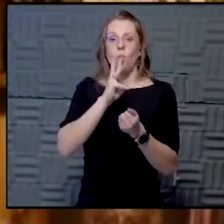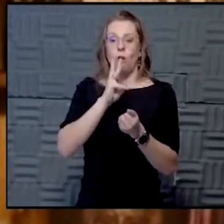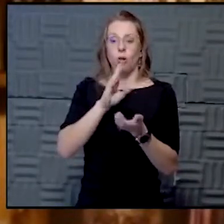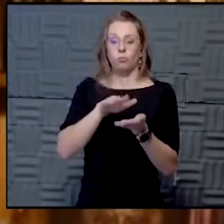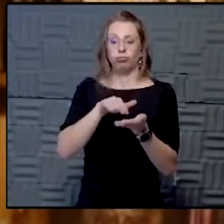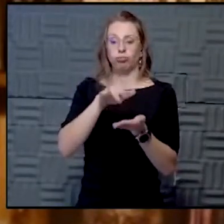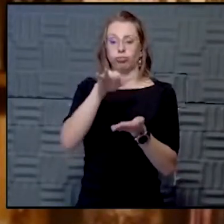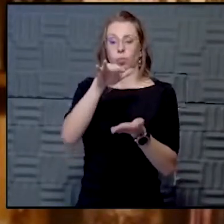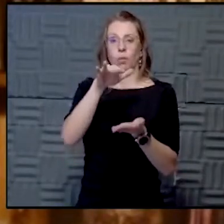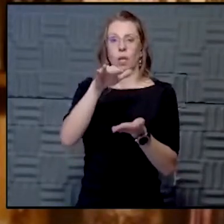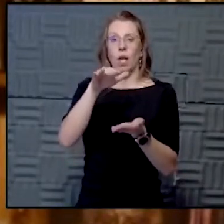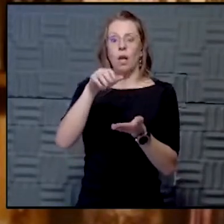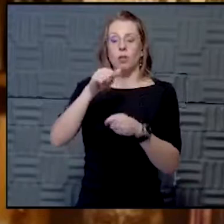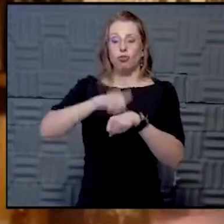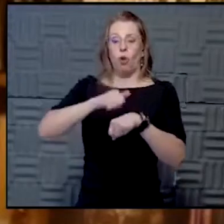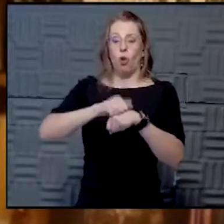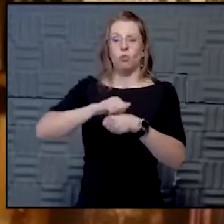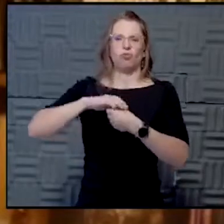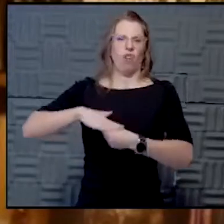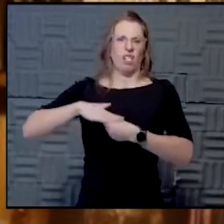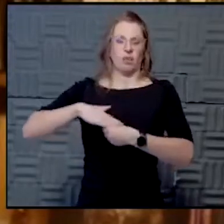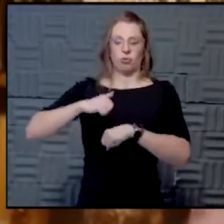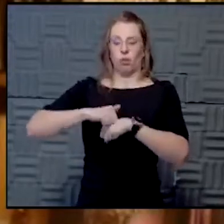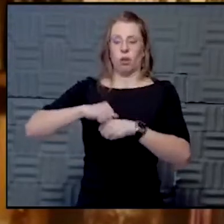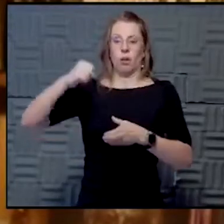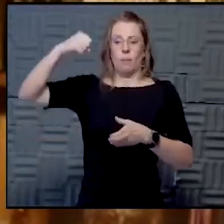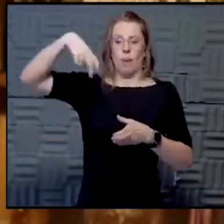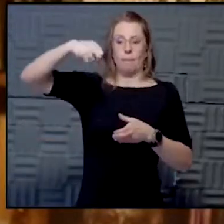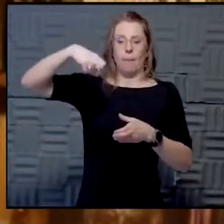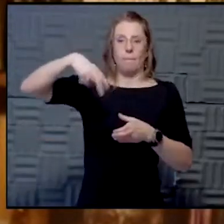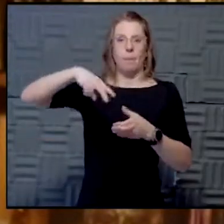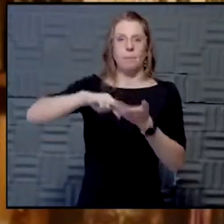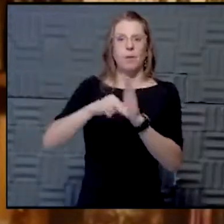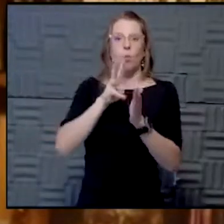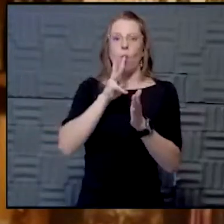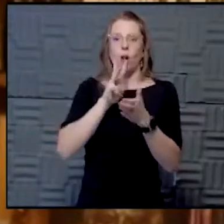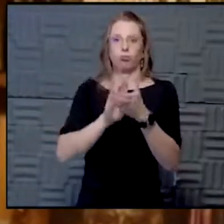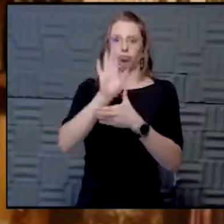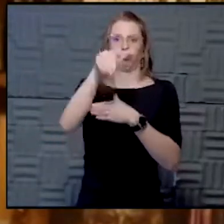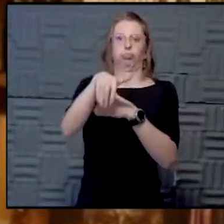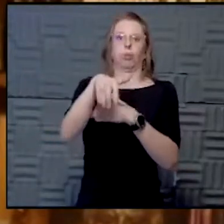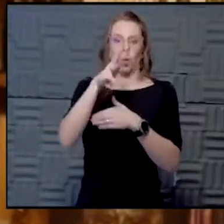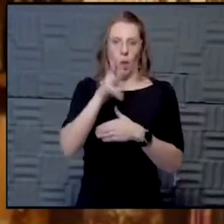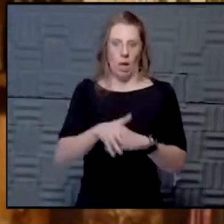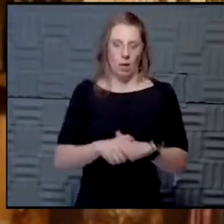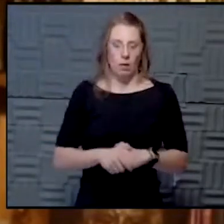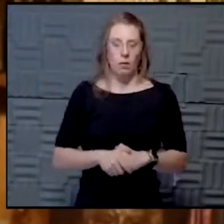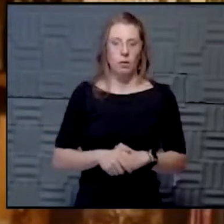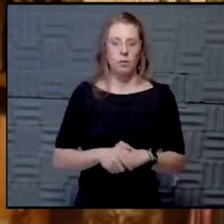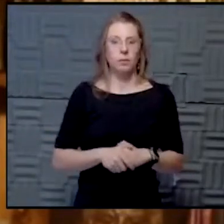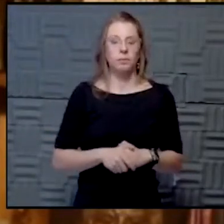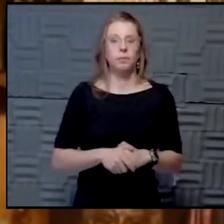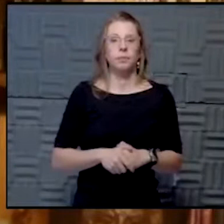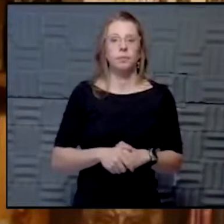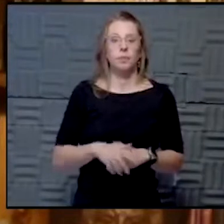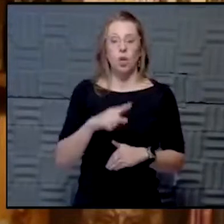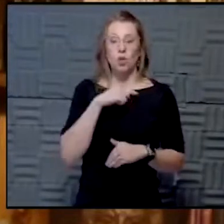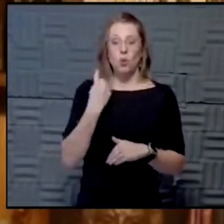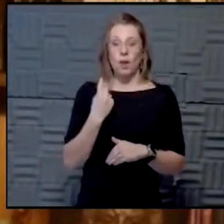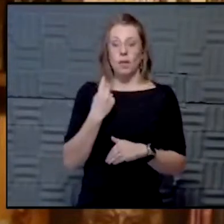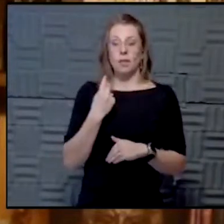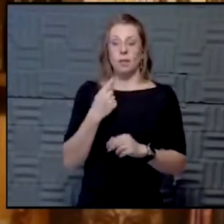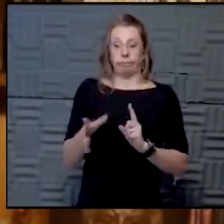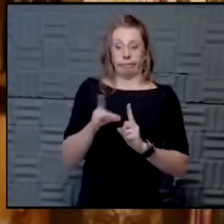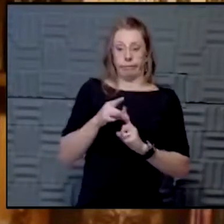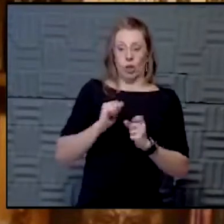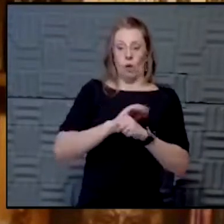cup. And eventually, if you add too many things to the cup, it's going to overflow. And I think that the risk of getting COVID for some